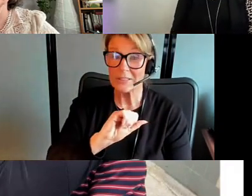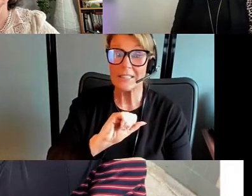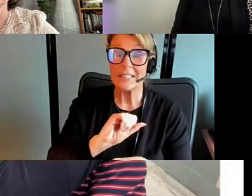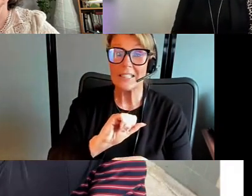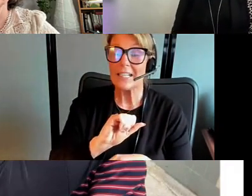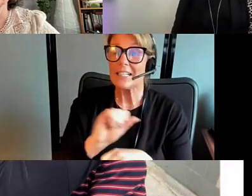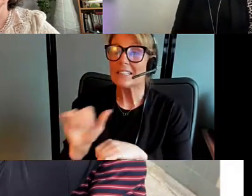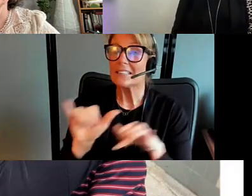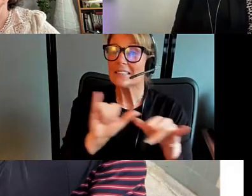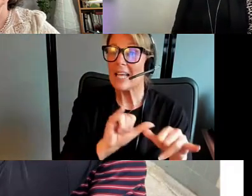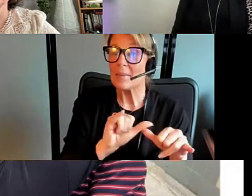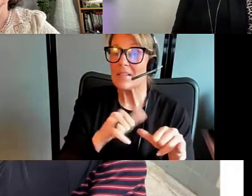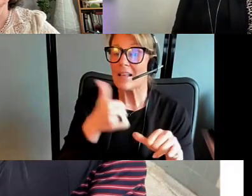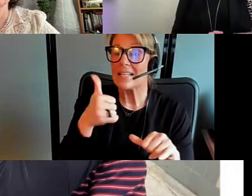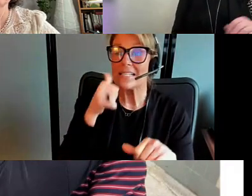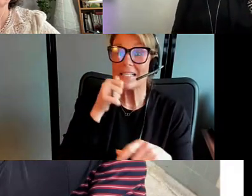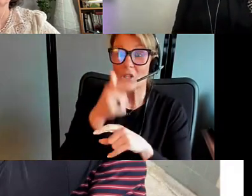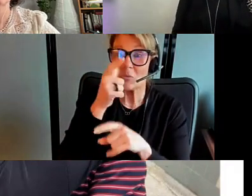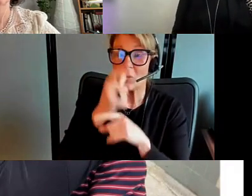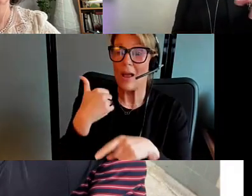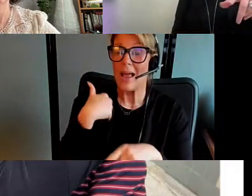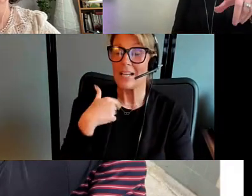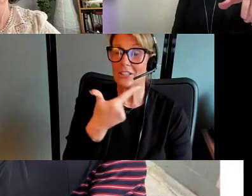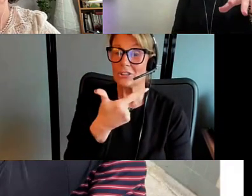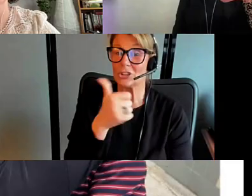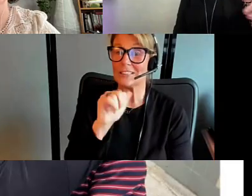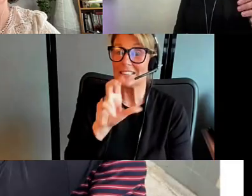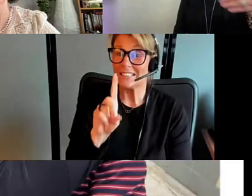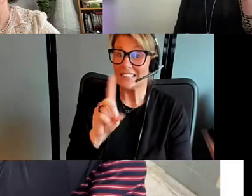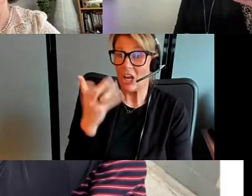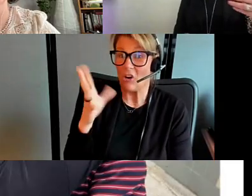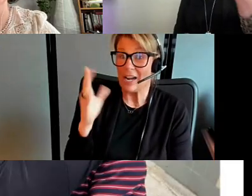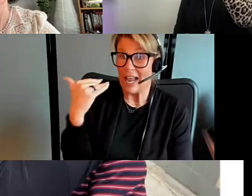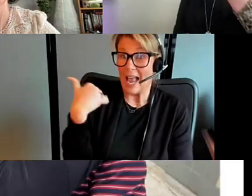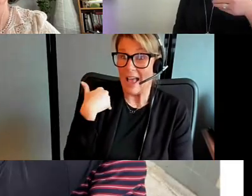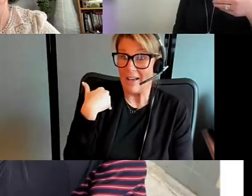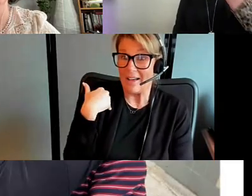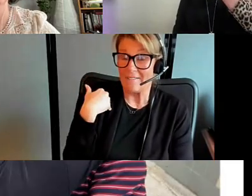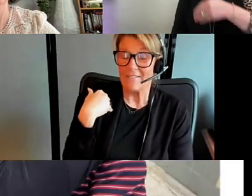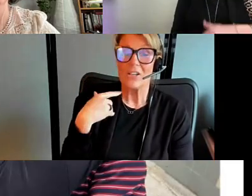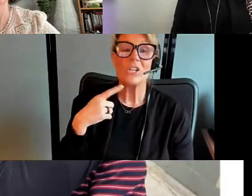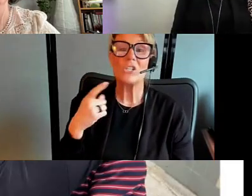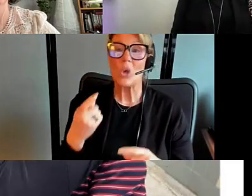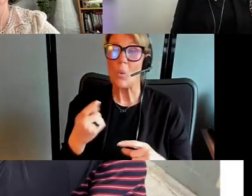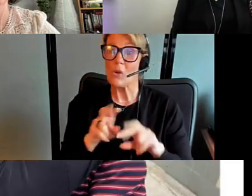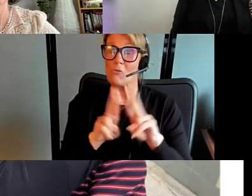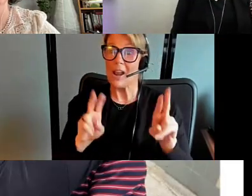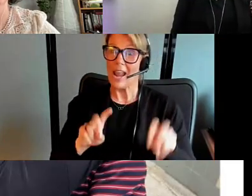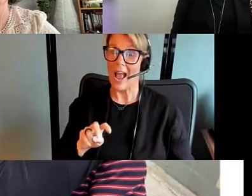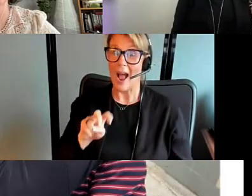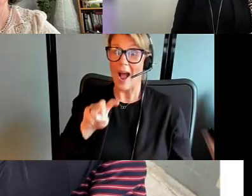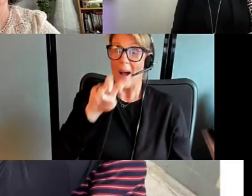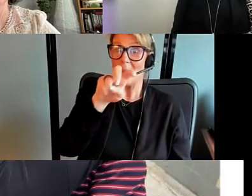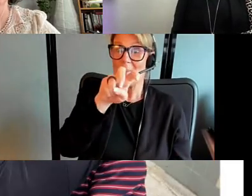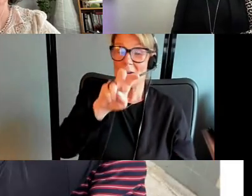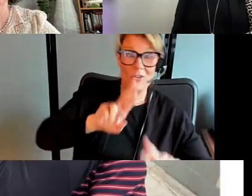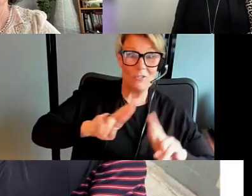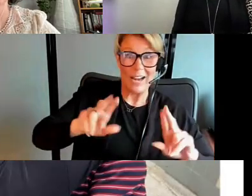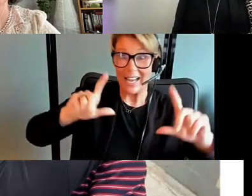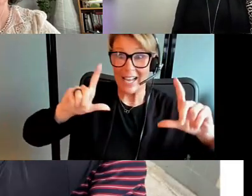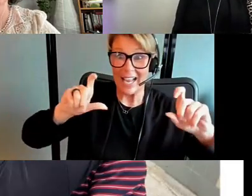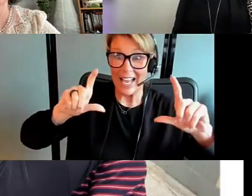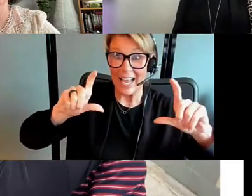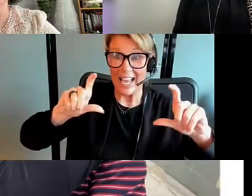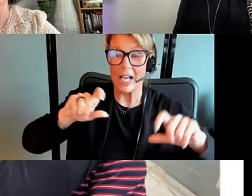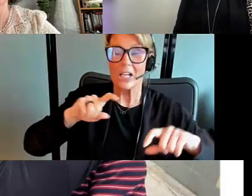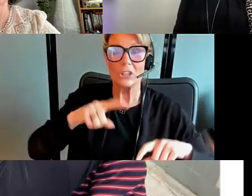other siblings. So she's on the bottom of the steps, we're ready to go upstairs to take the pictures. She